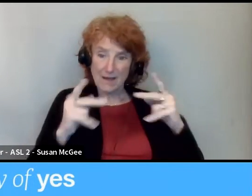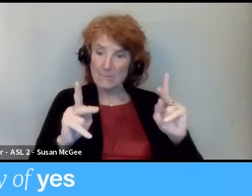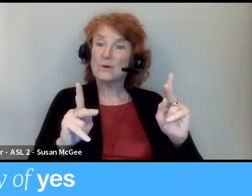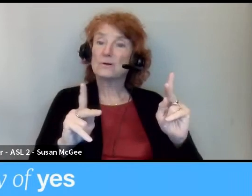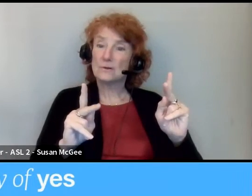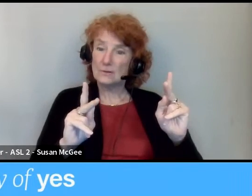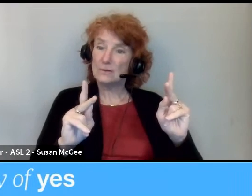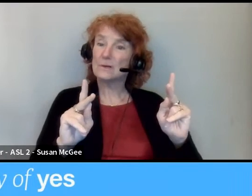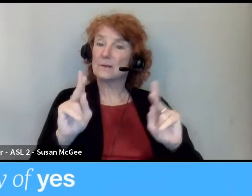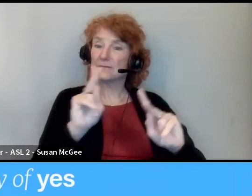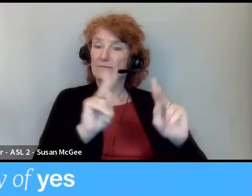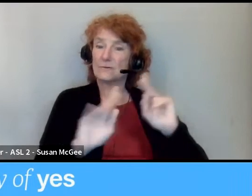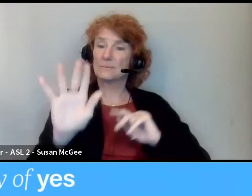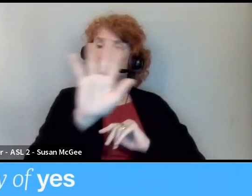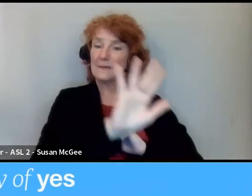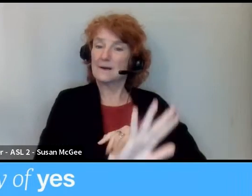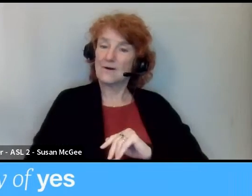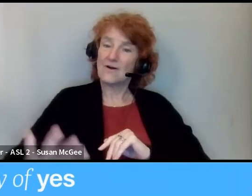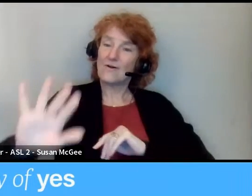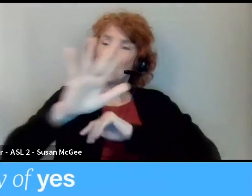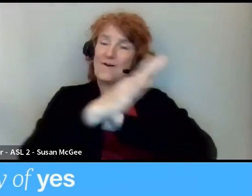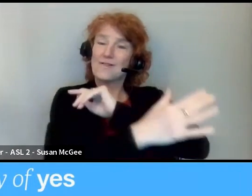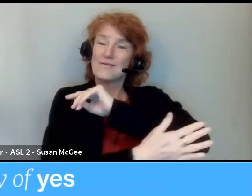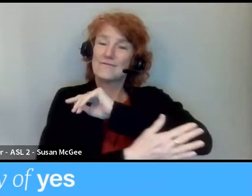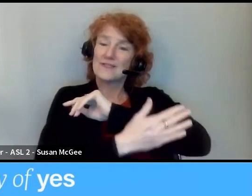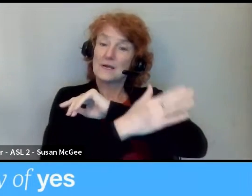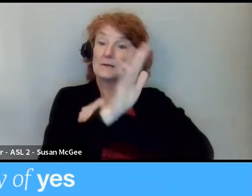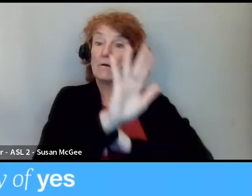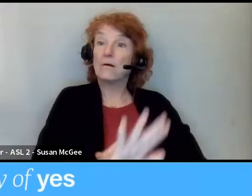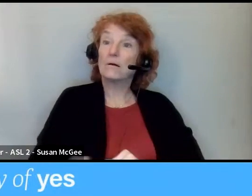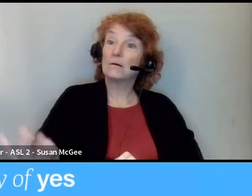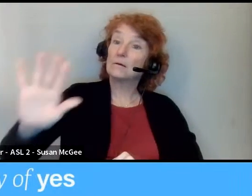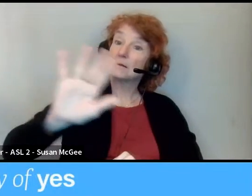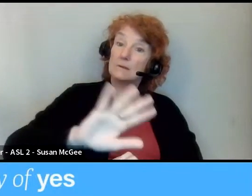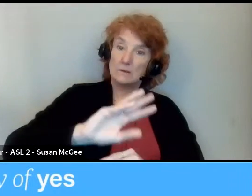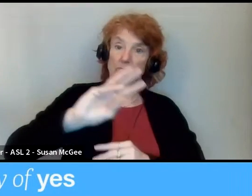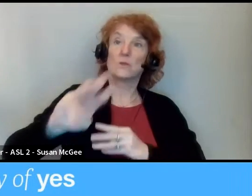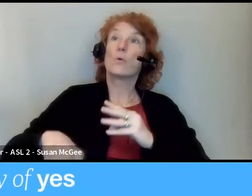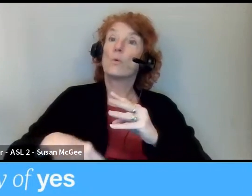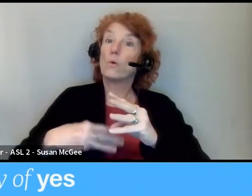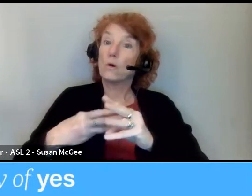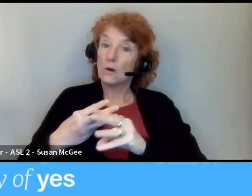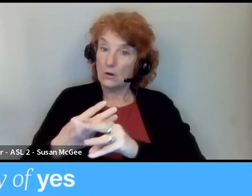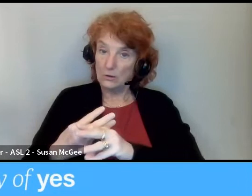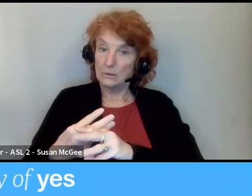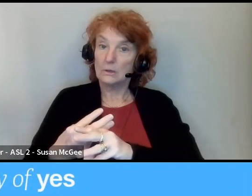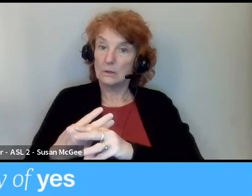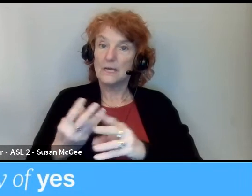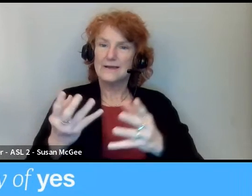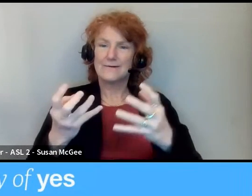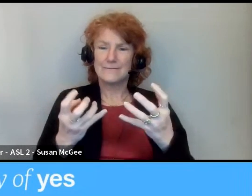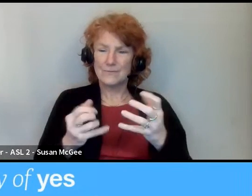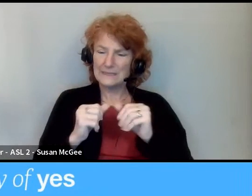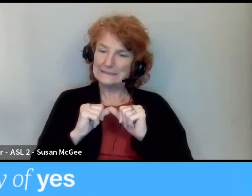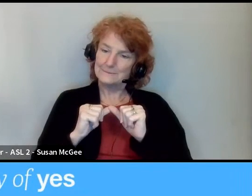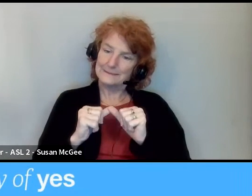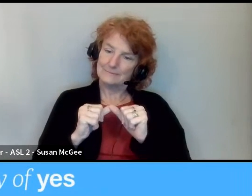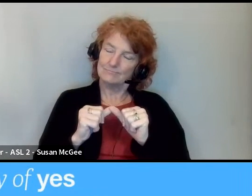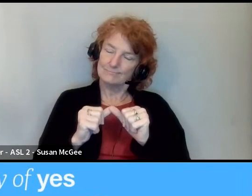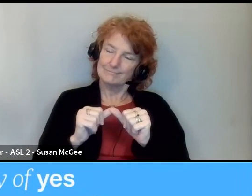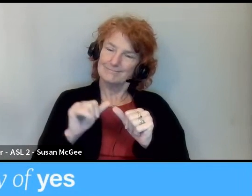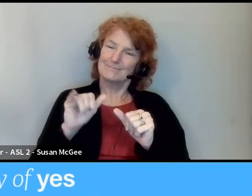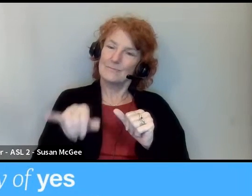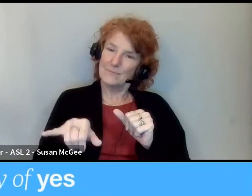If we want to preserve that on a fundamental level, and if we want to make the city livable for people who